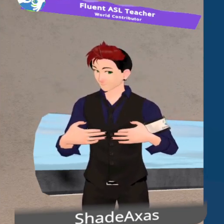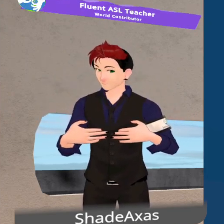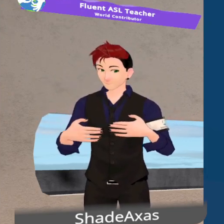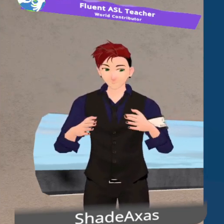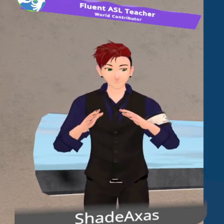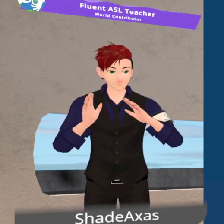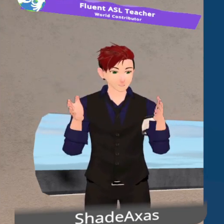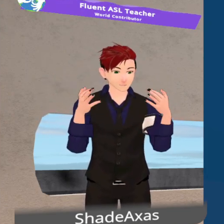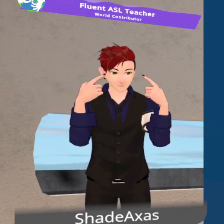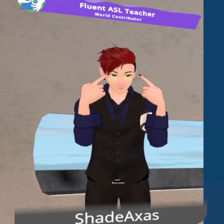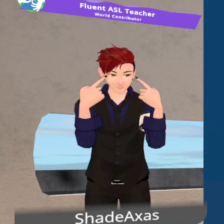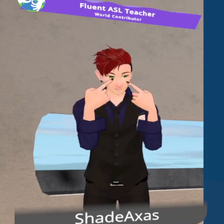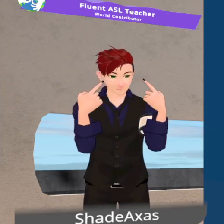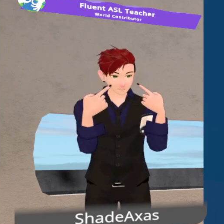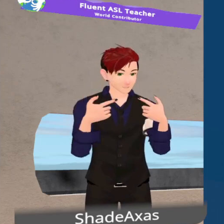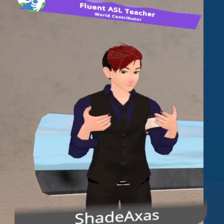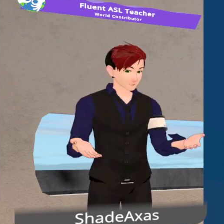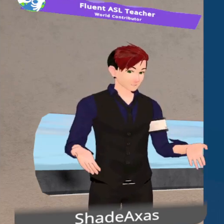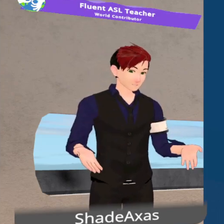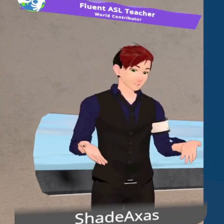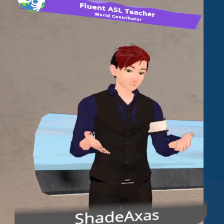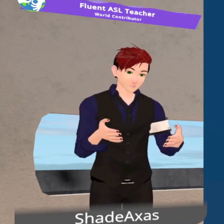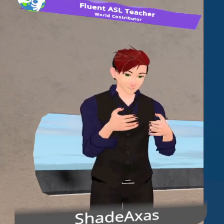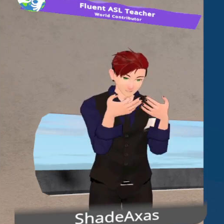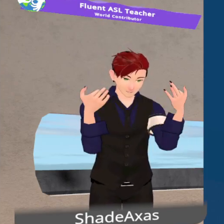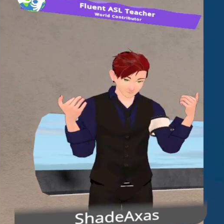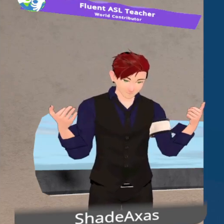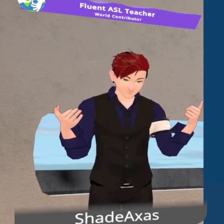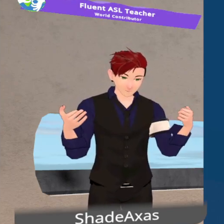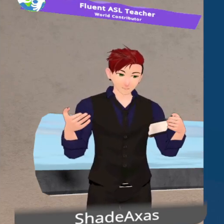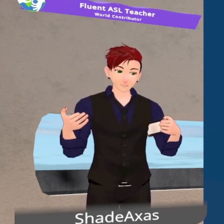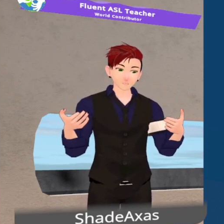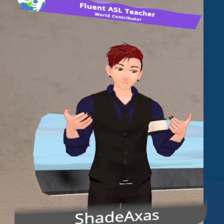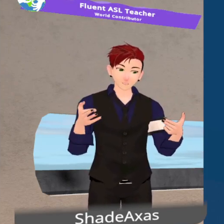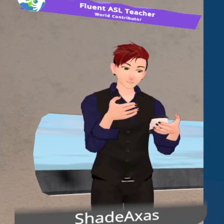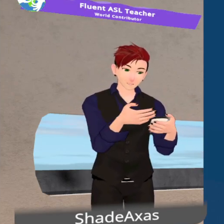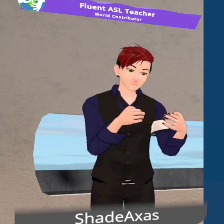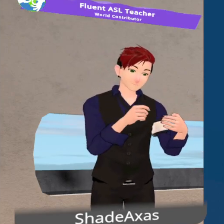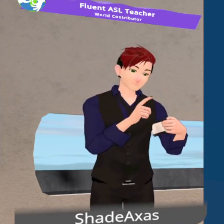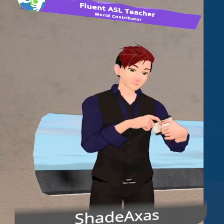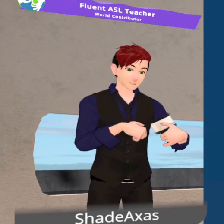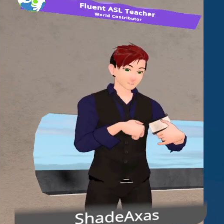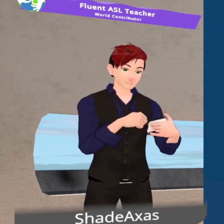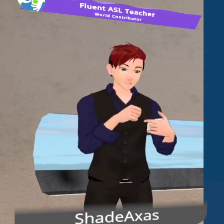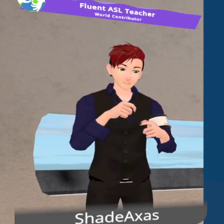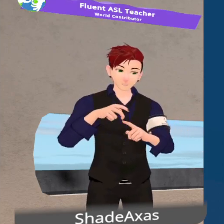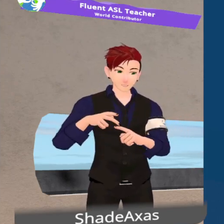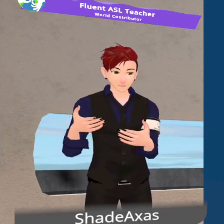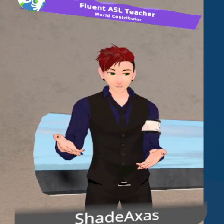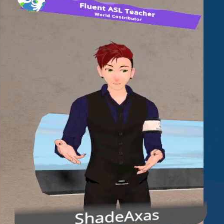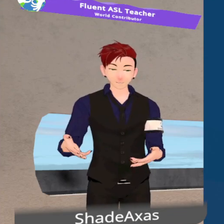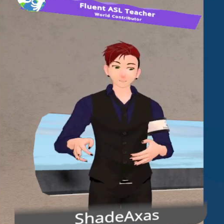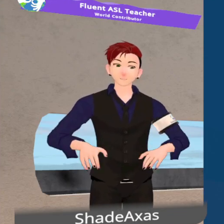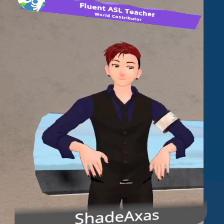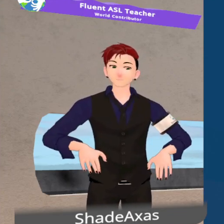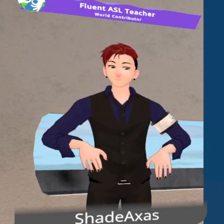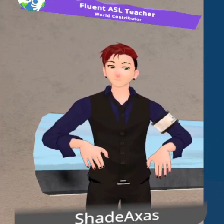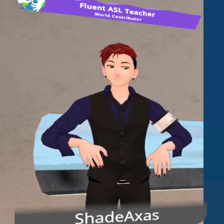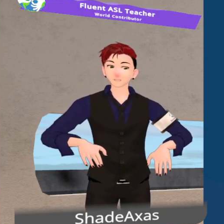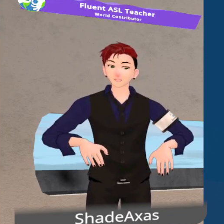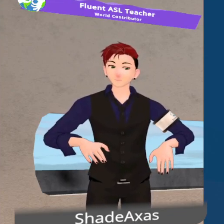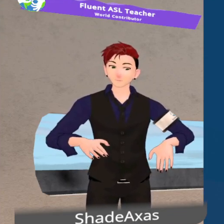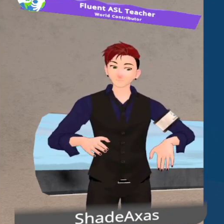for. It's all just on the eyebrows. You can't do that in VR. So those are things in real life that won't translate here.